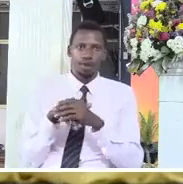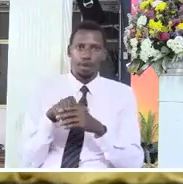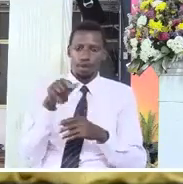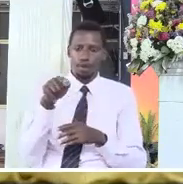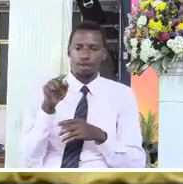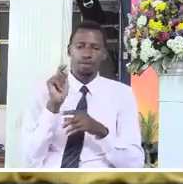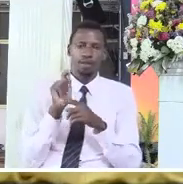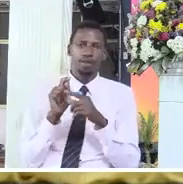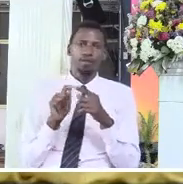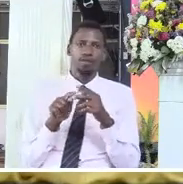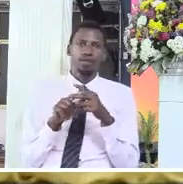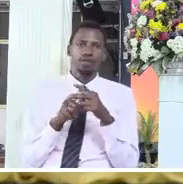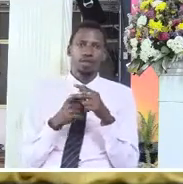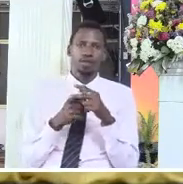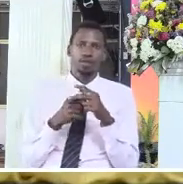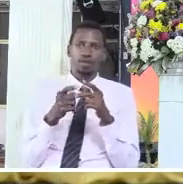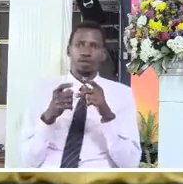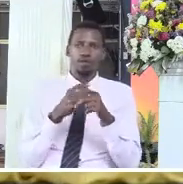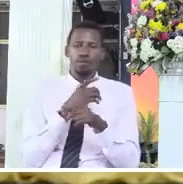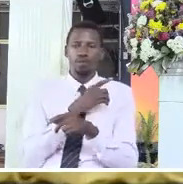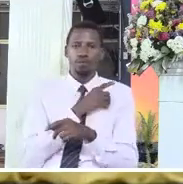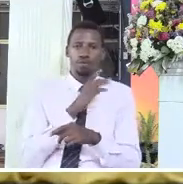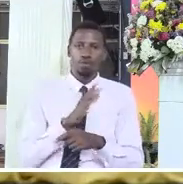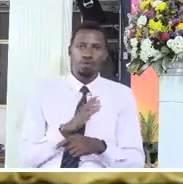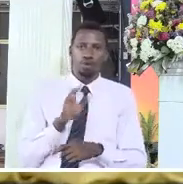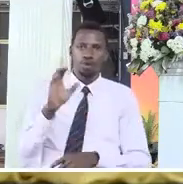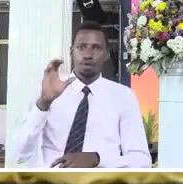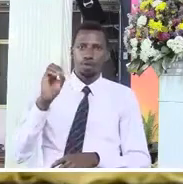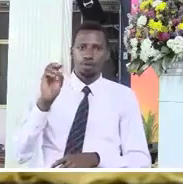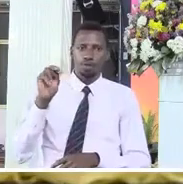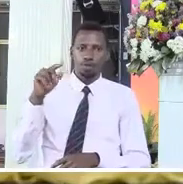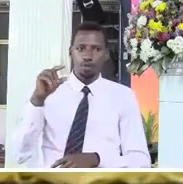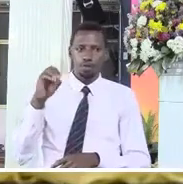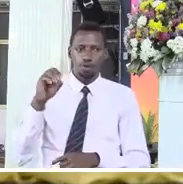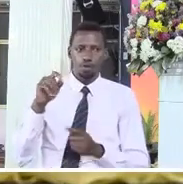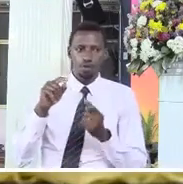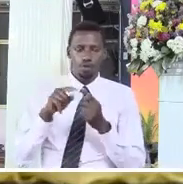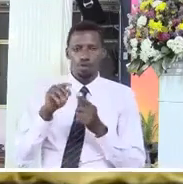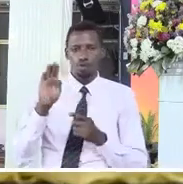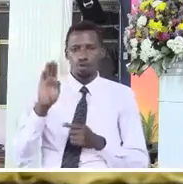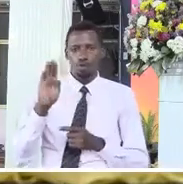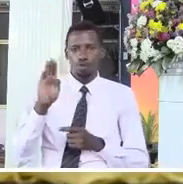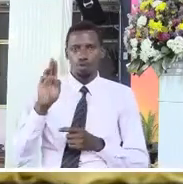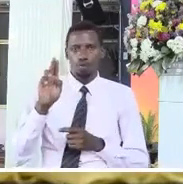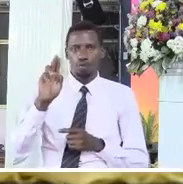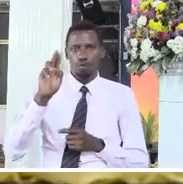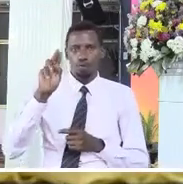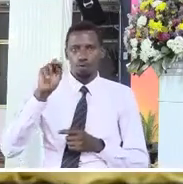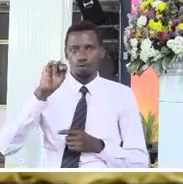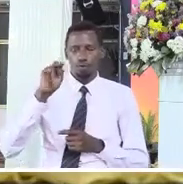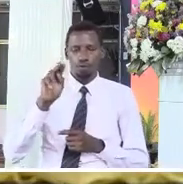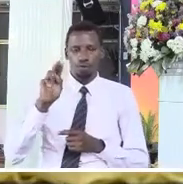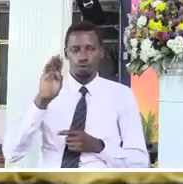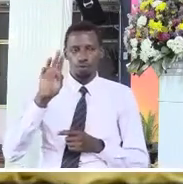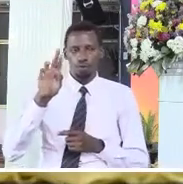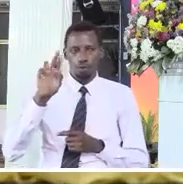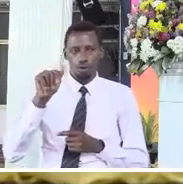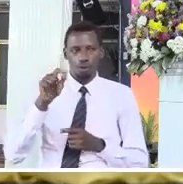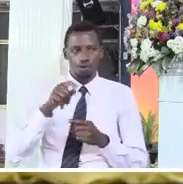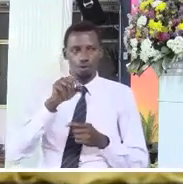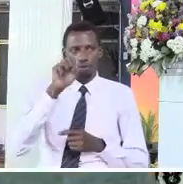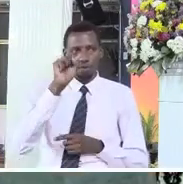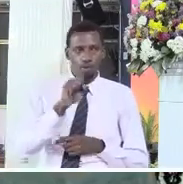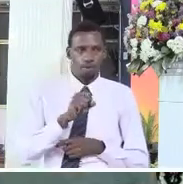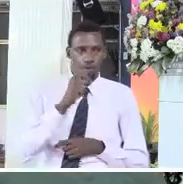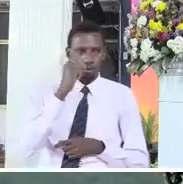division, starting from Dr. Kongo to Bujumbura, in Port Matadi, from Owenyi Kibuli in South Sudan